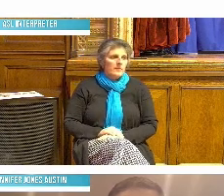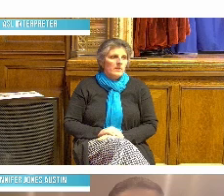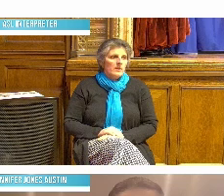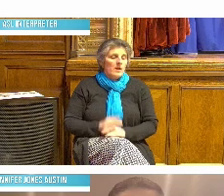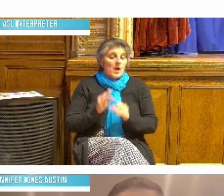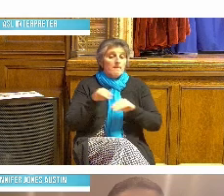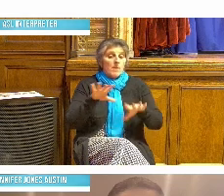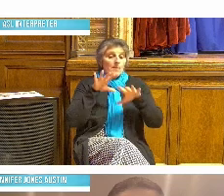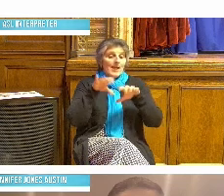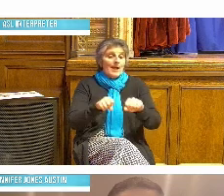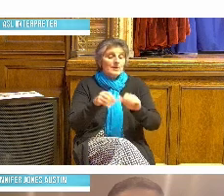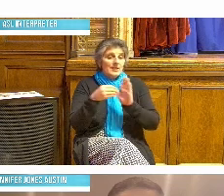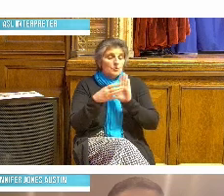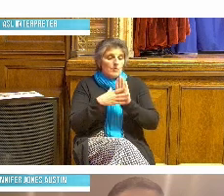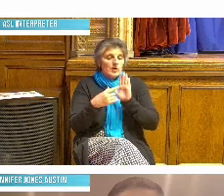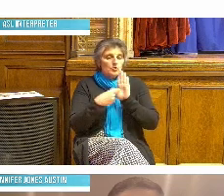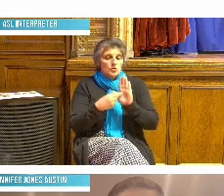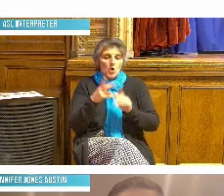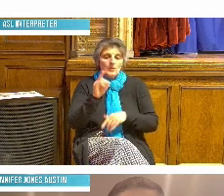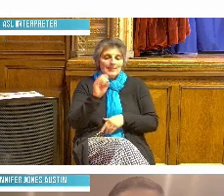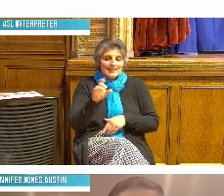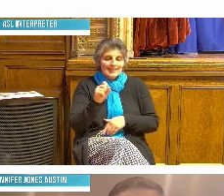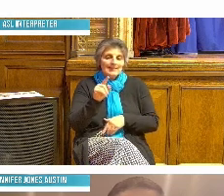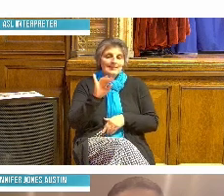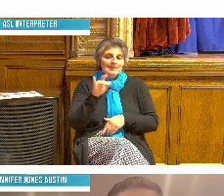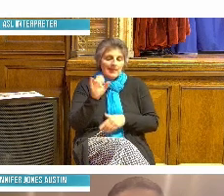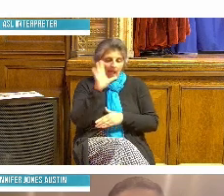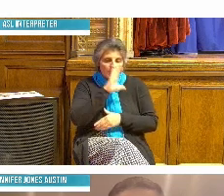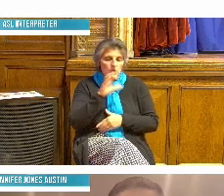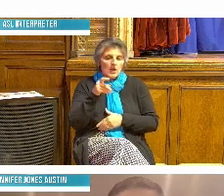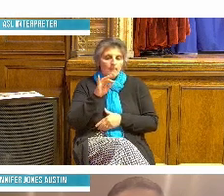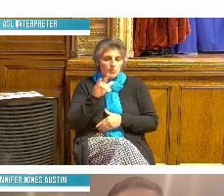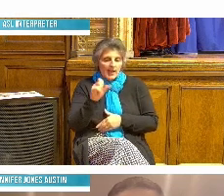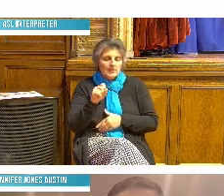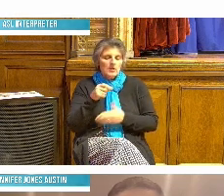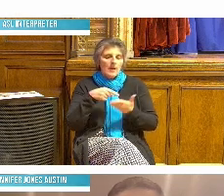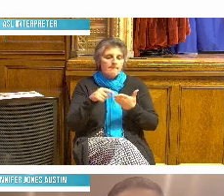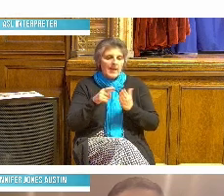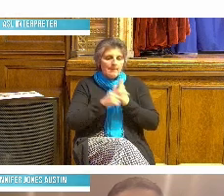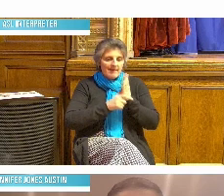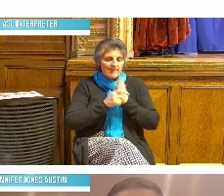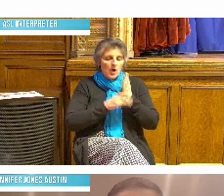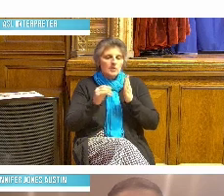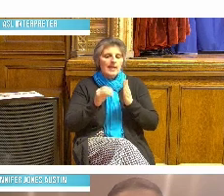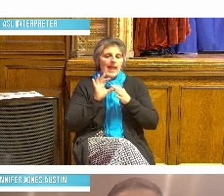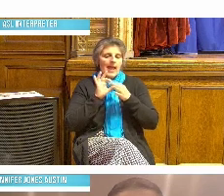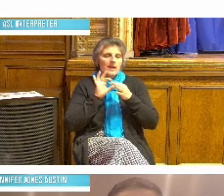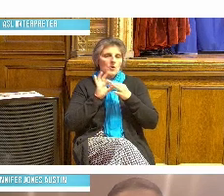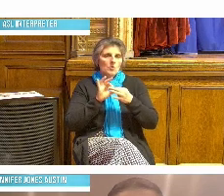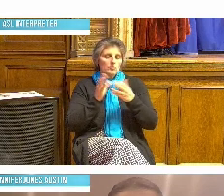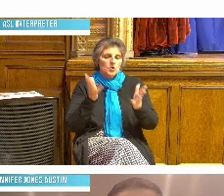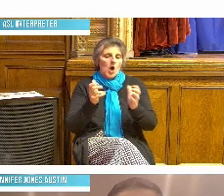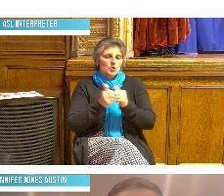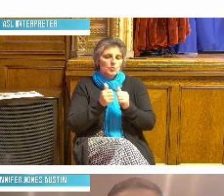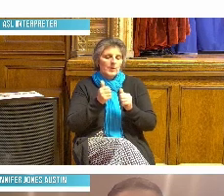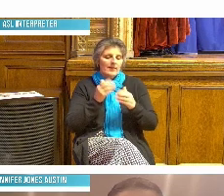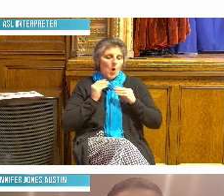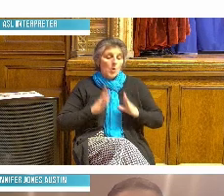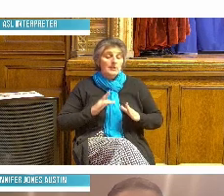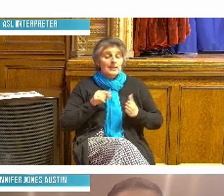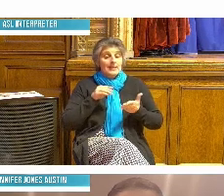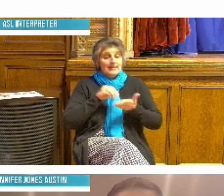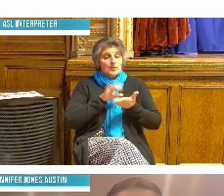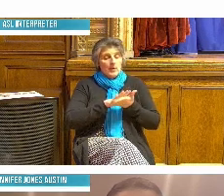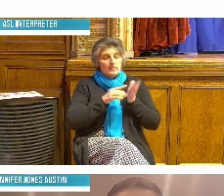Property acquisition records contain deeds, title searches, appraisals, payment vouchers, and correspondence with owners. These records document